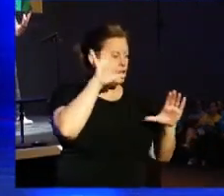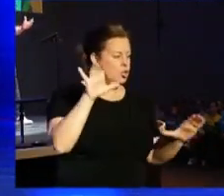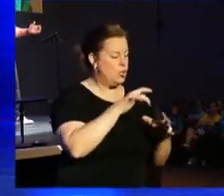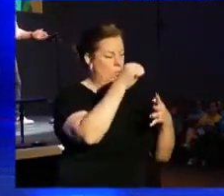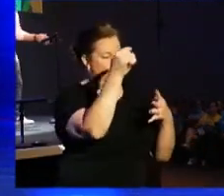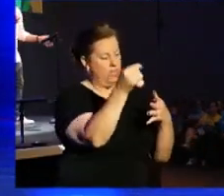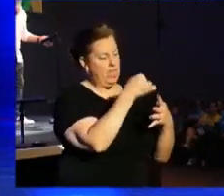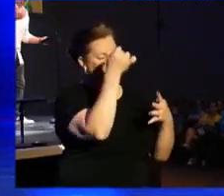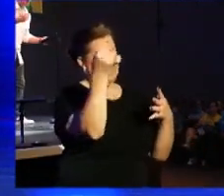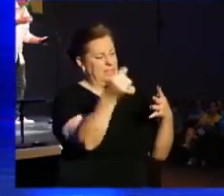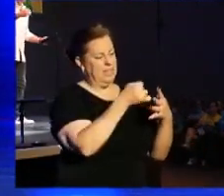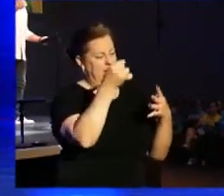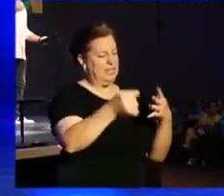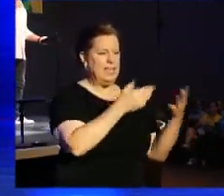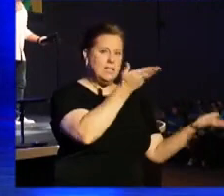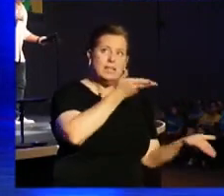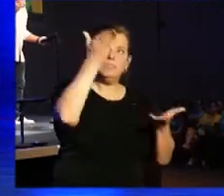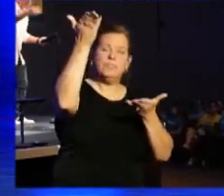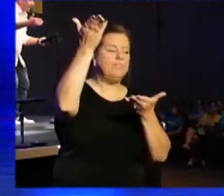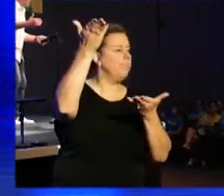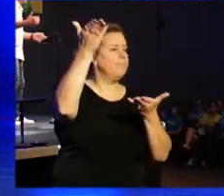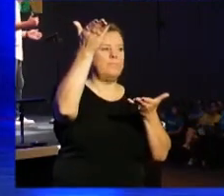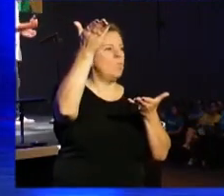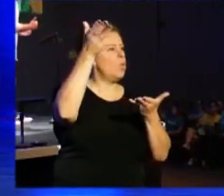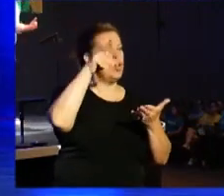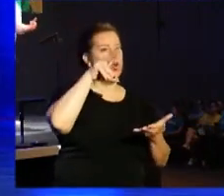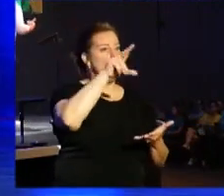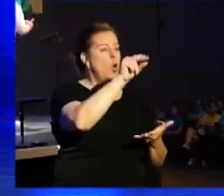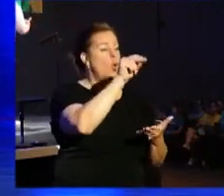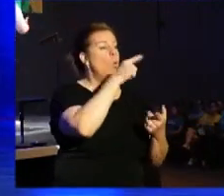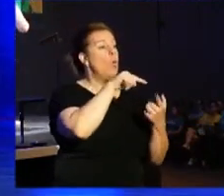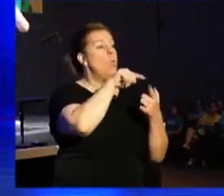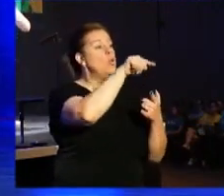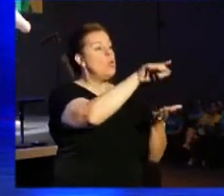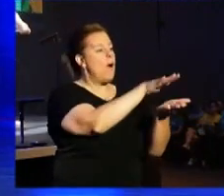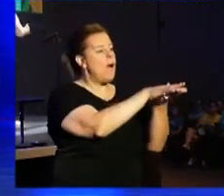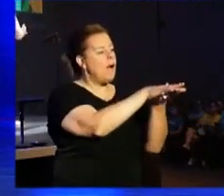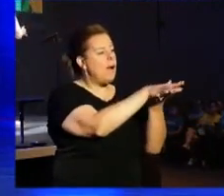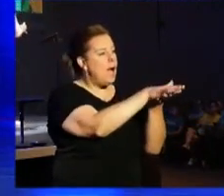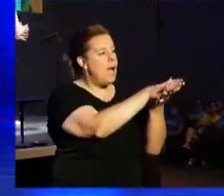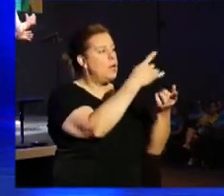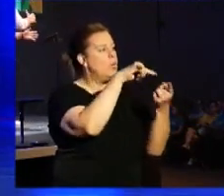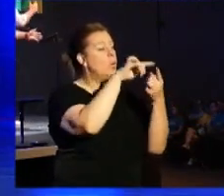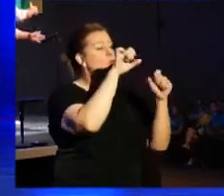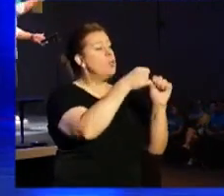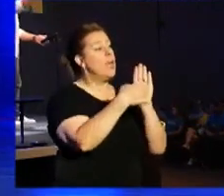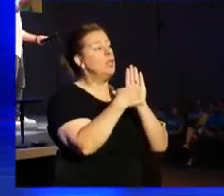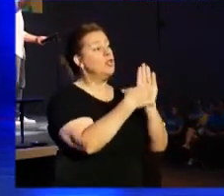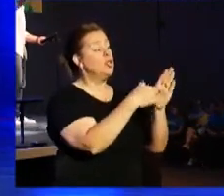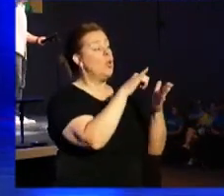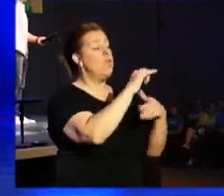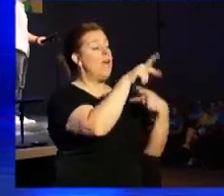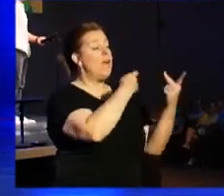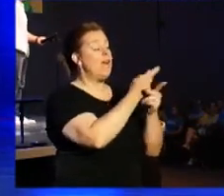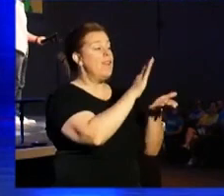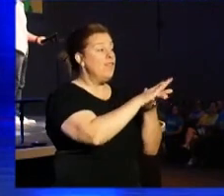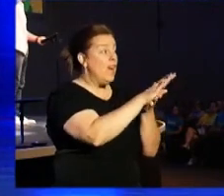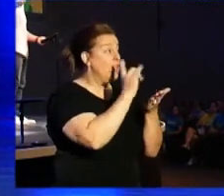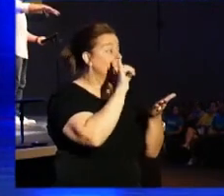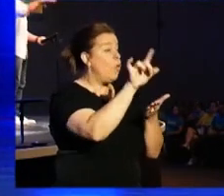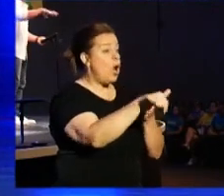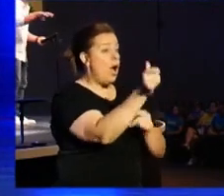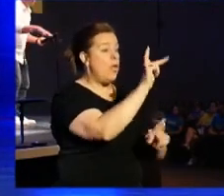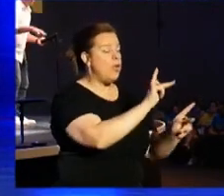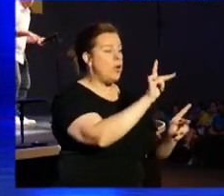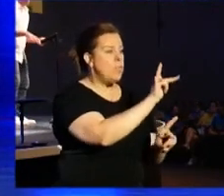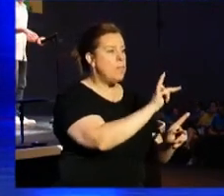broken world to the Lord. It's like, no. When we're kind, when we can show this kind of kindness to other people, we can bring heaven